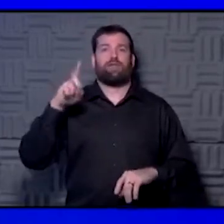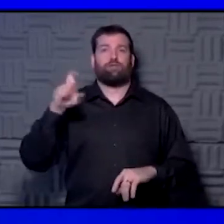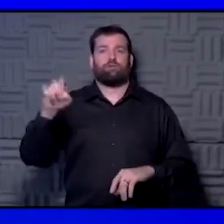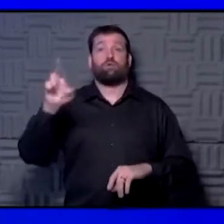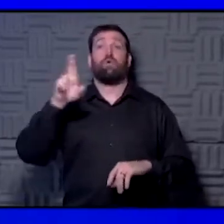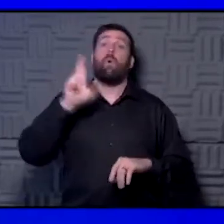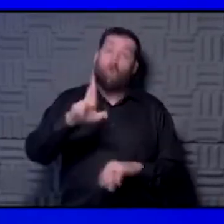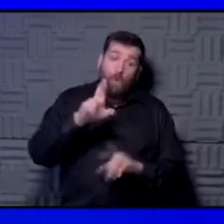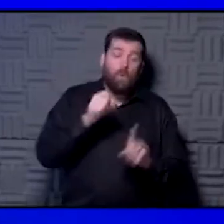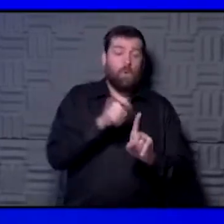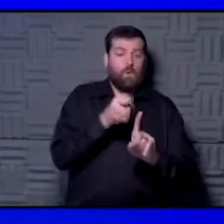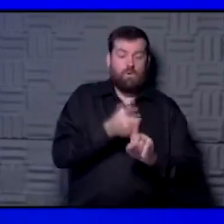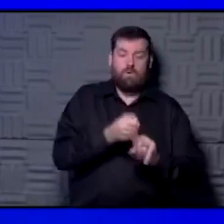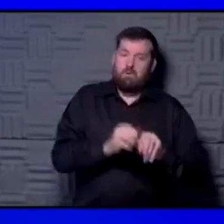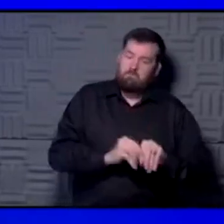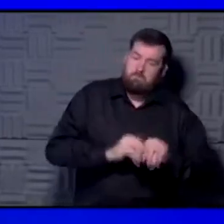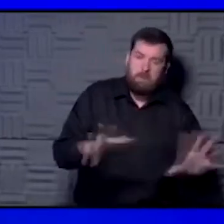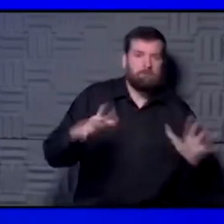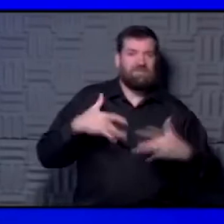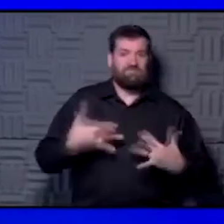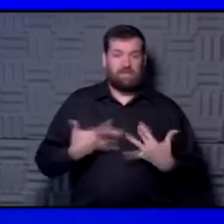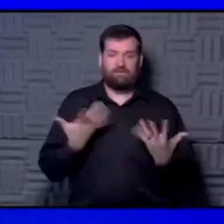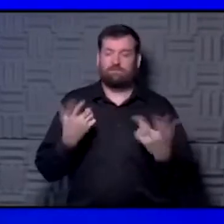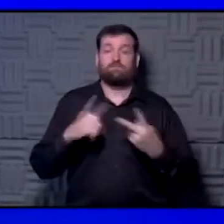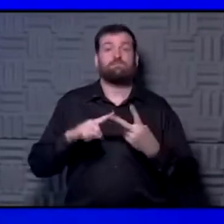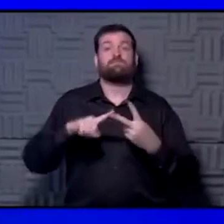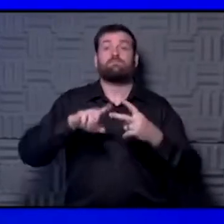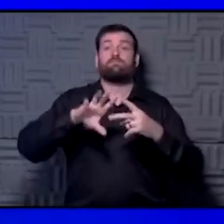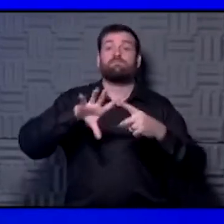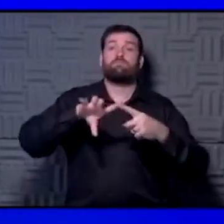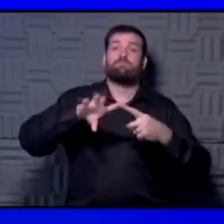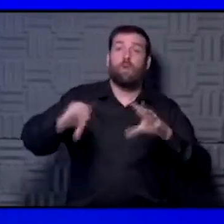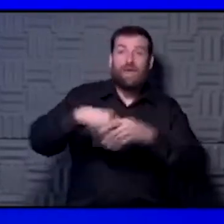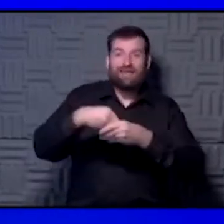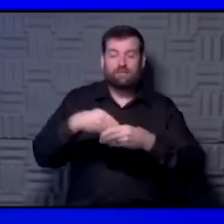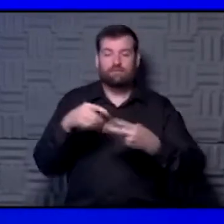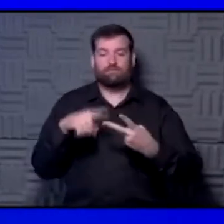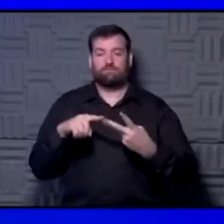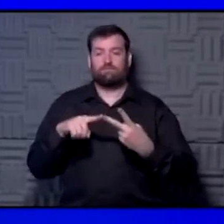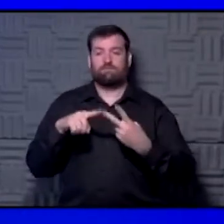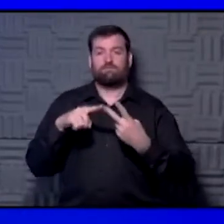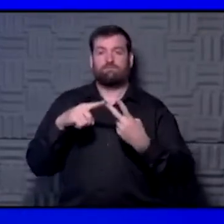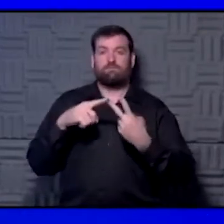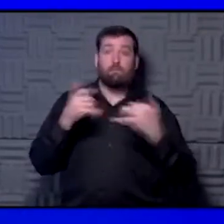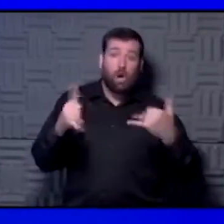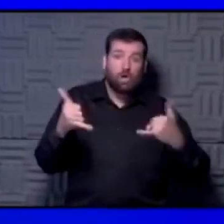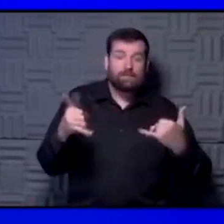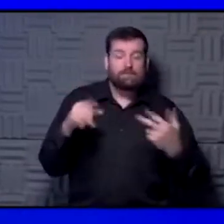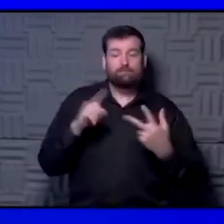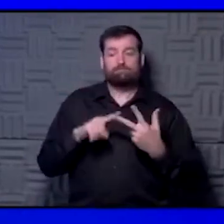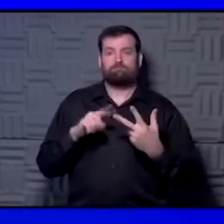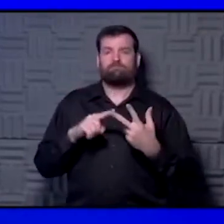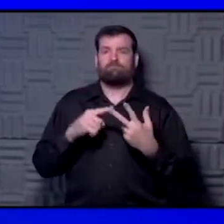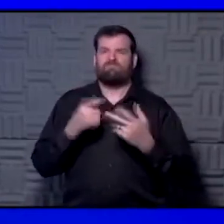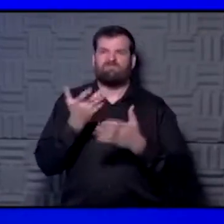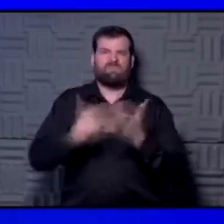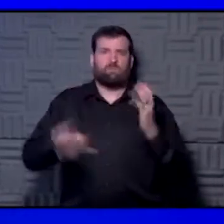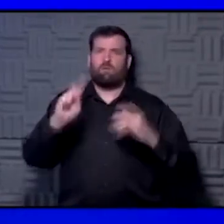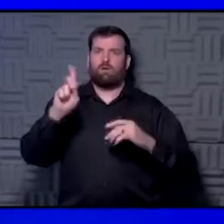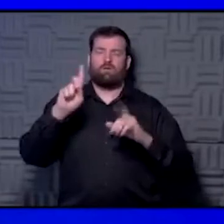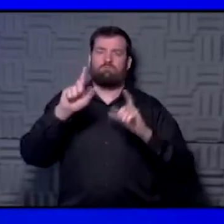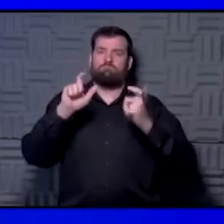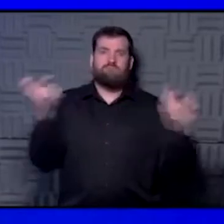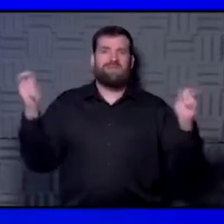event, whether that's a wedding or another party or something of that nature, somewhere where there's a large